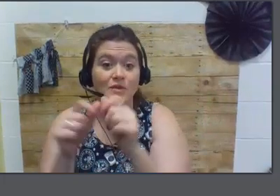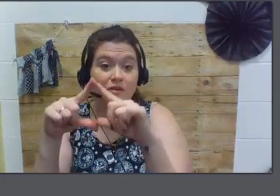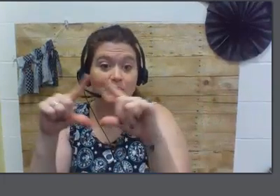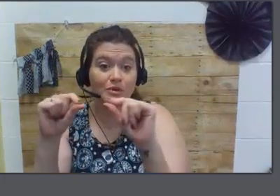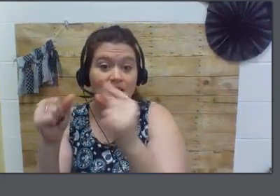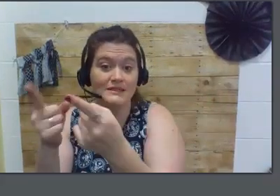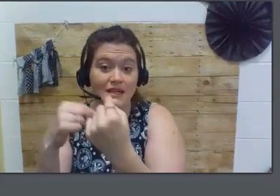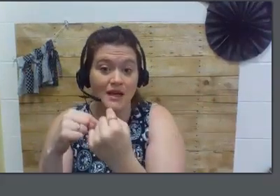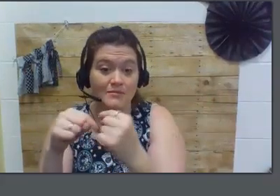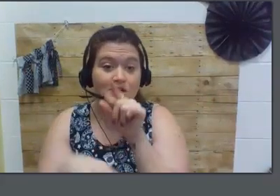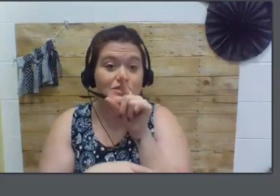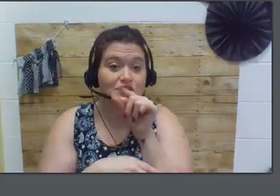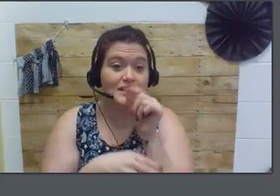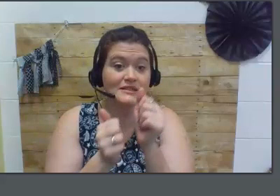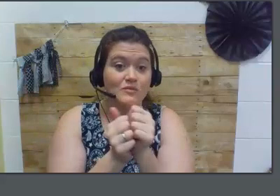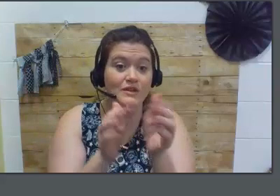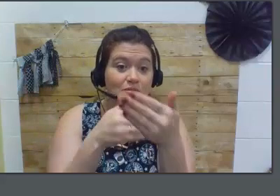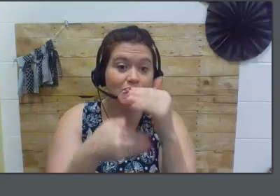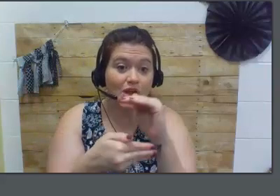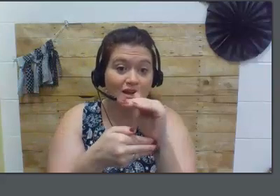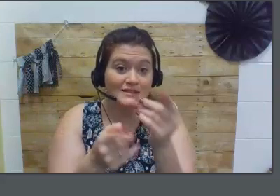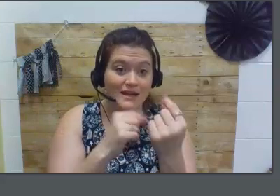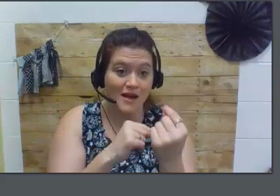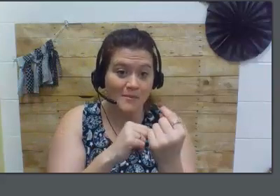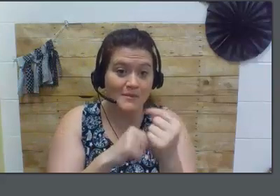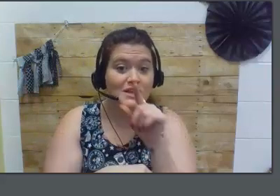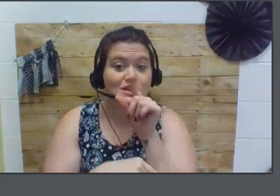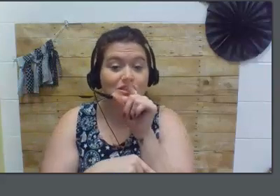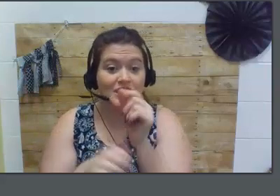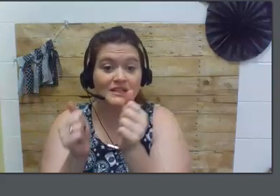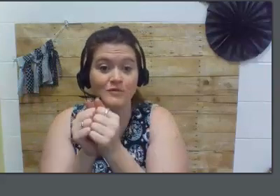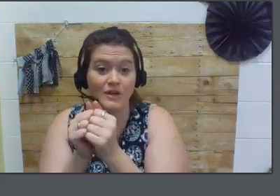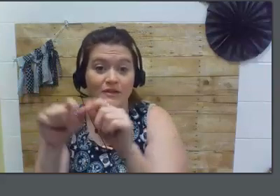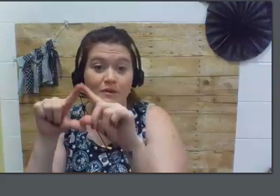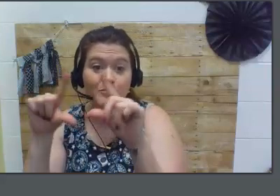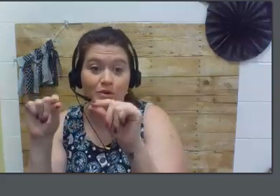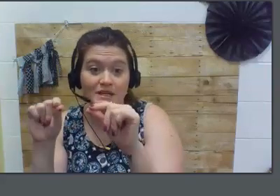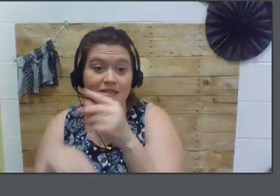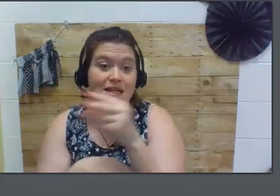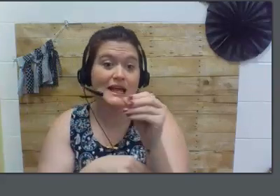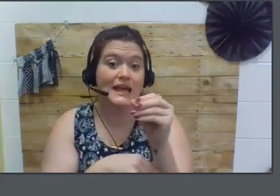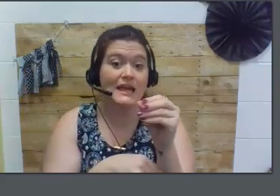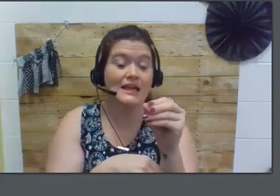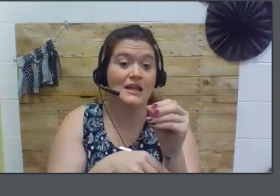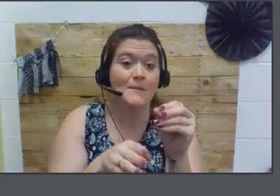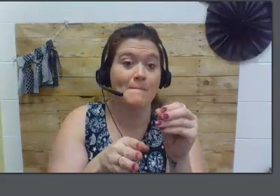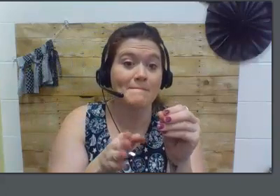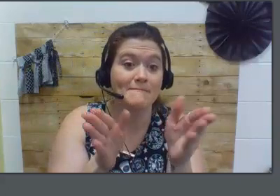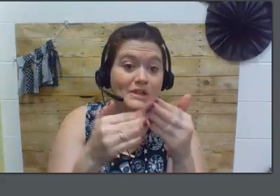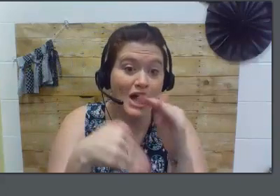Chicks with bricks come, chicks with blocks come, chicks with bricks